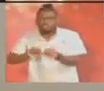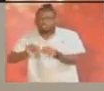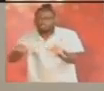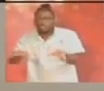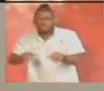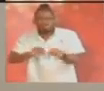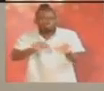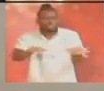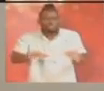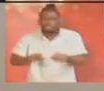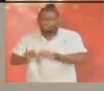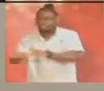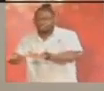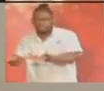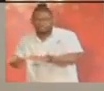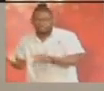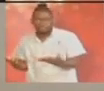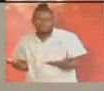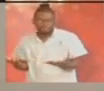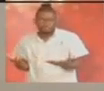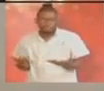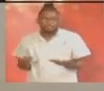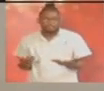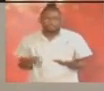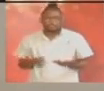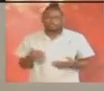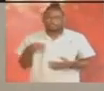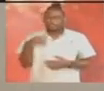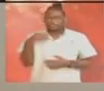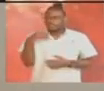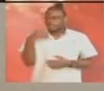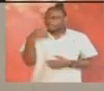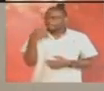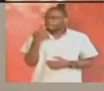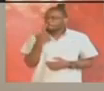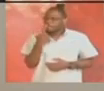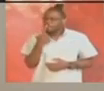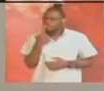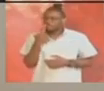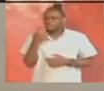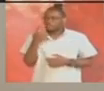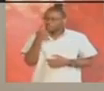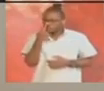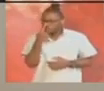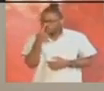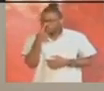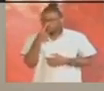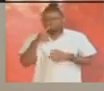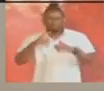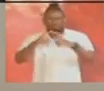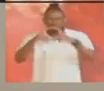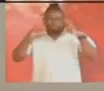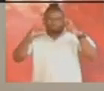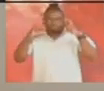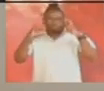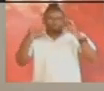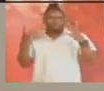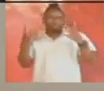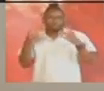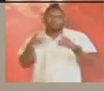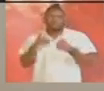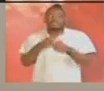It uses things like our orifices, mouth, nose, for particles to come out and get to each